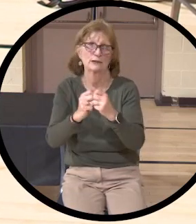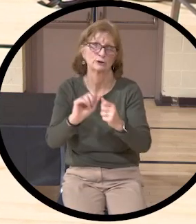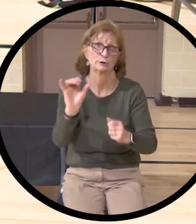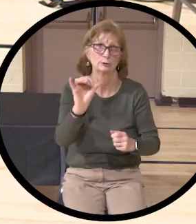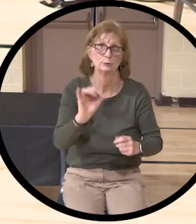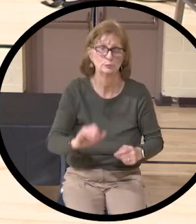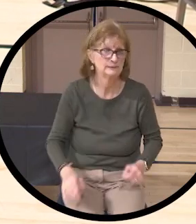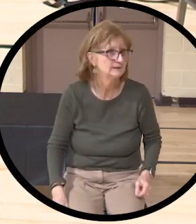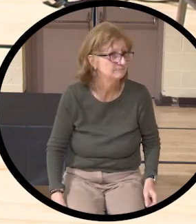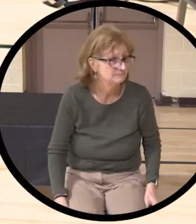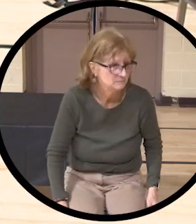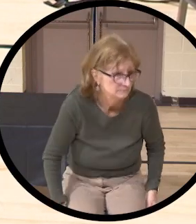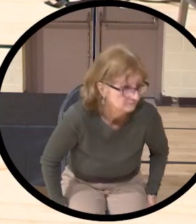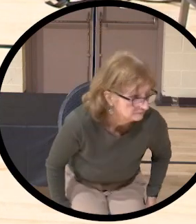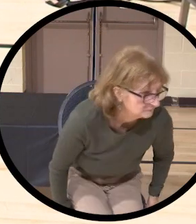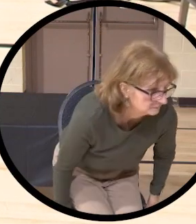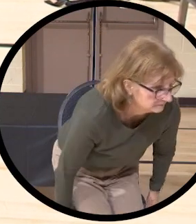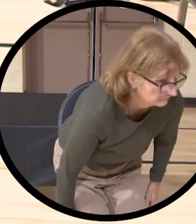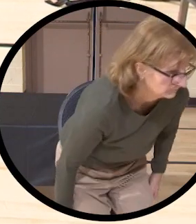Question in the room?